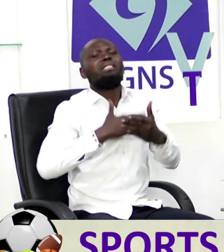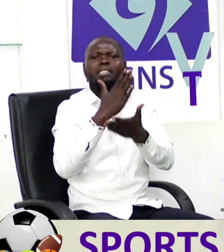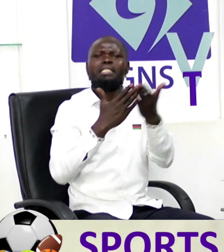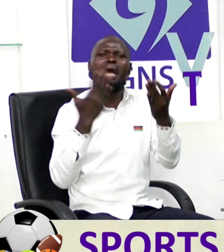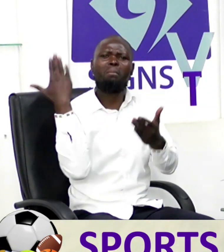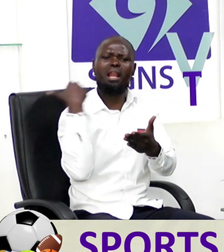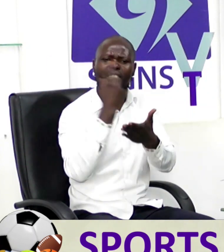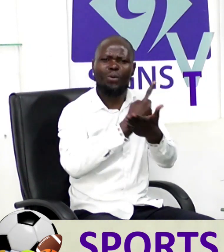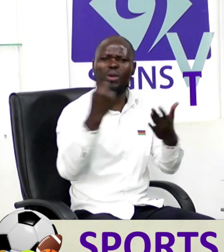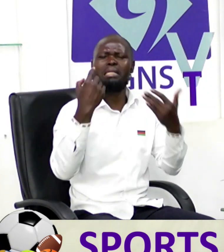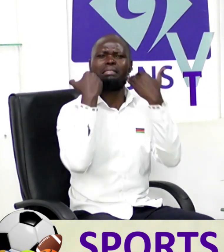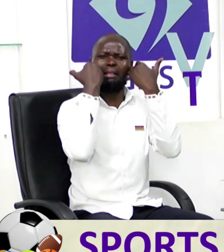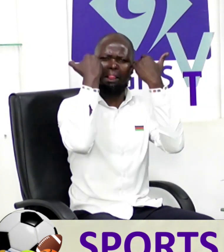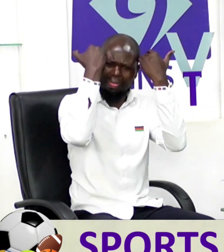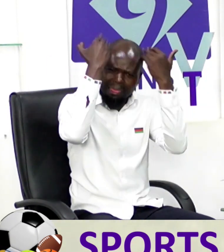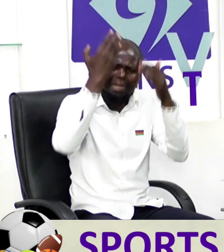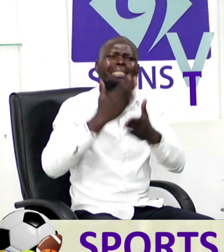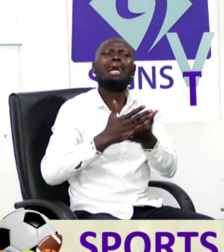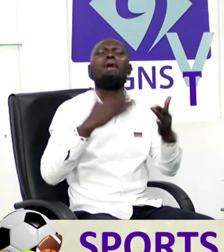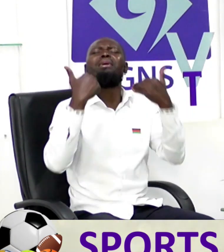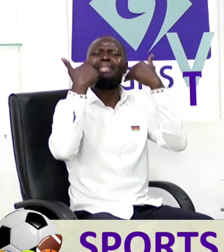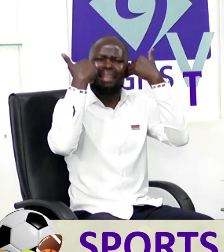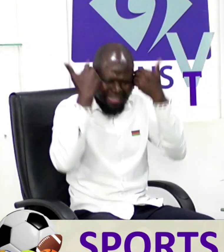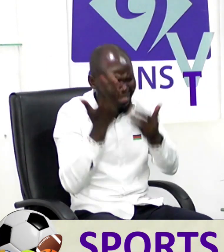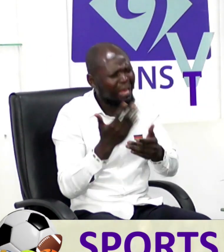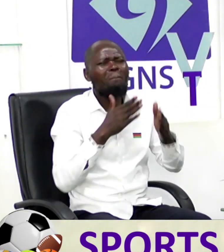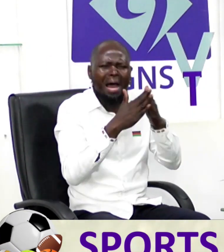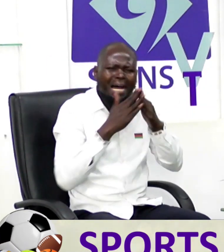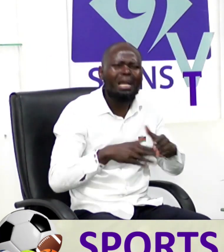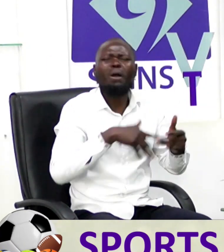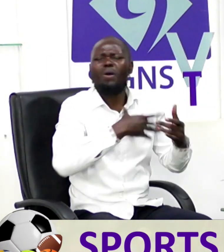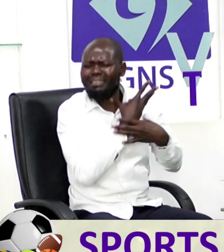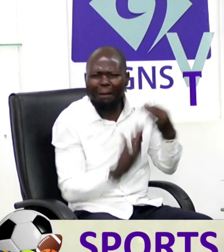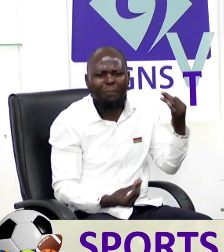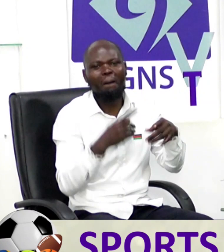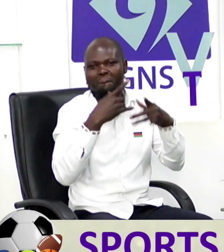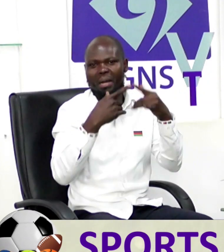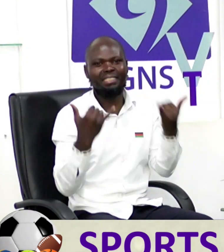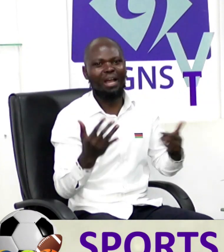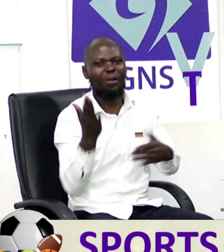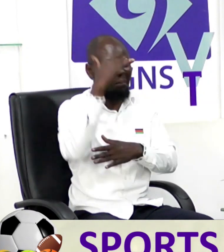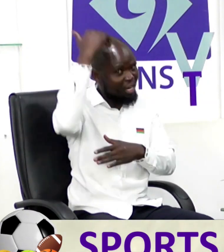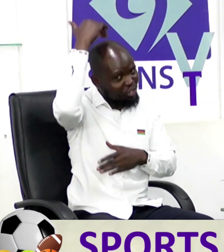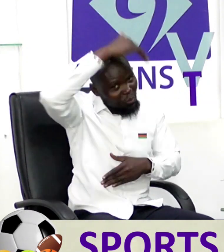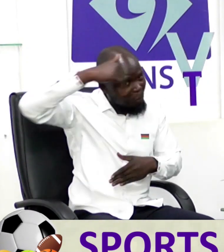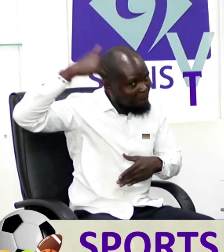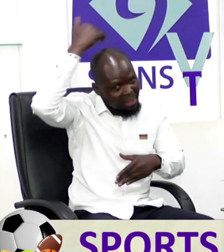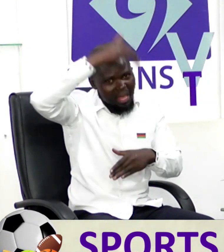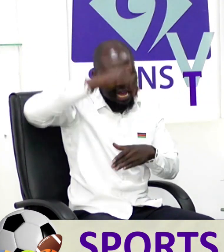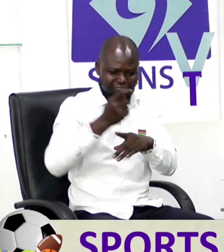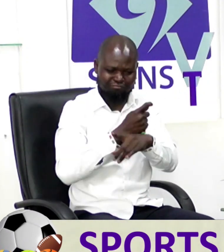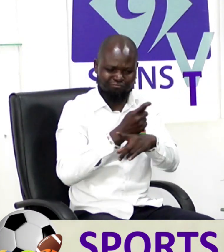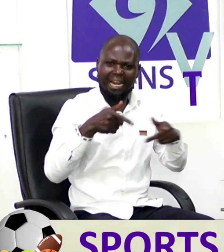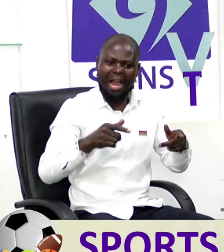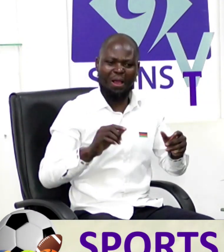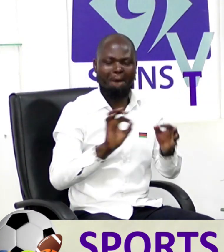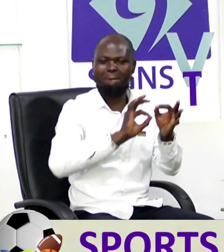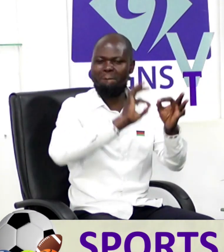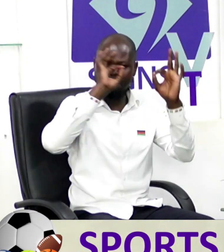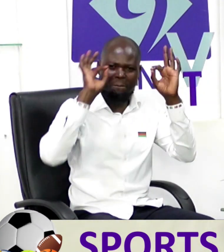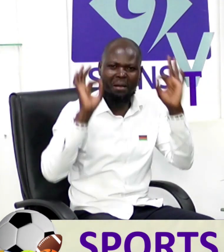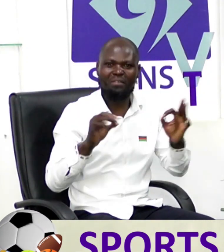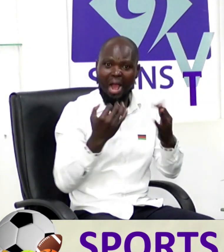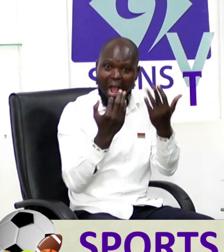The favorites were Arsenal, and the last week it was a very stressful week, but right now after